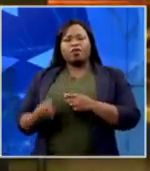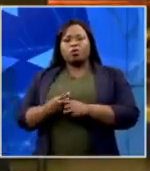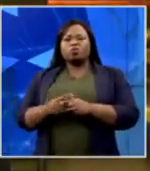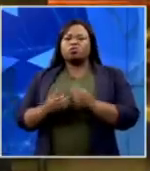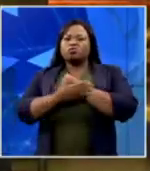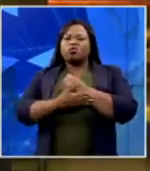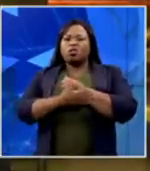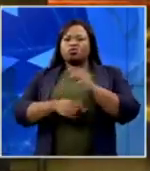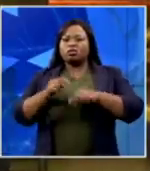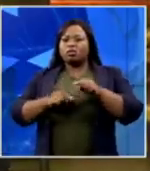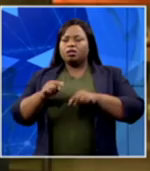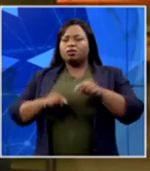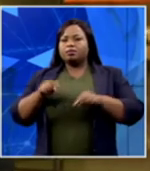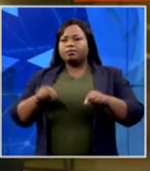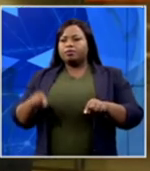running similar charters here today.